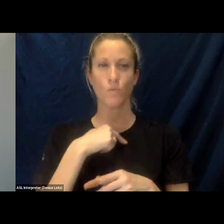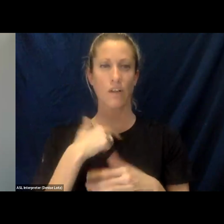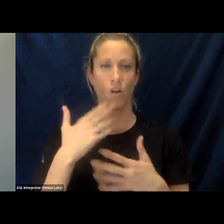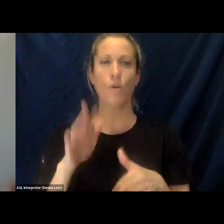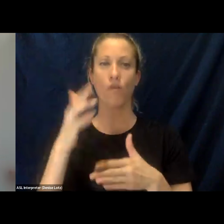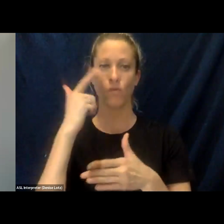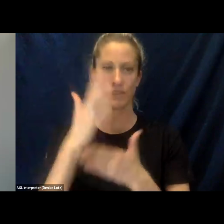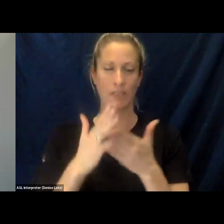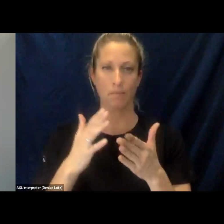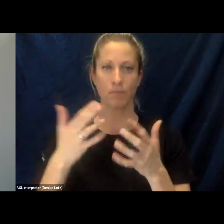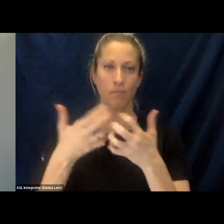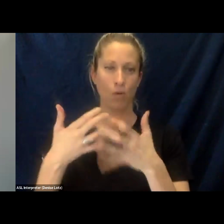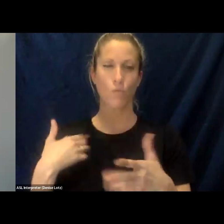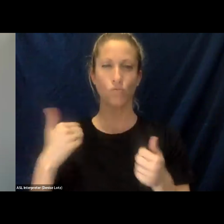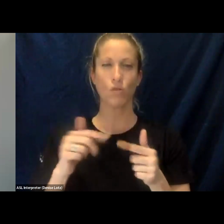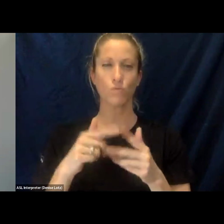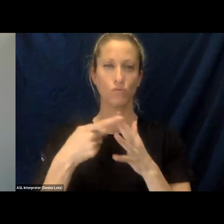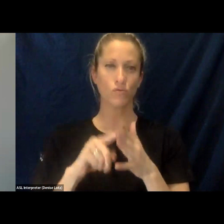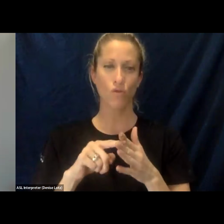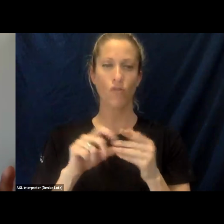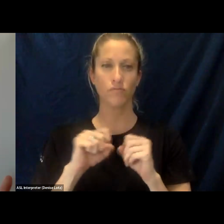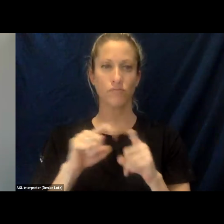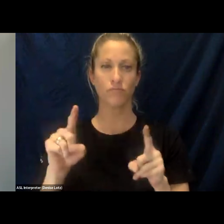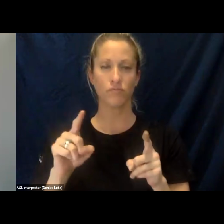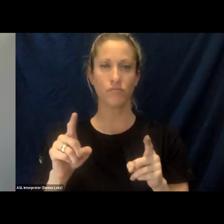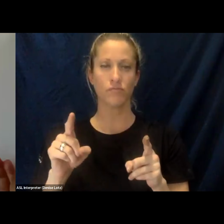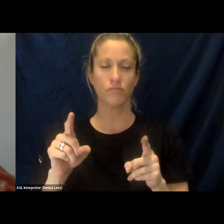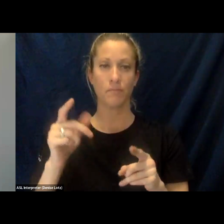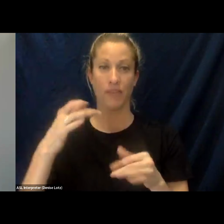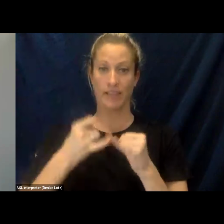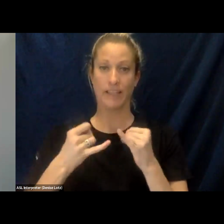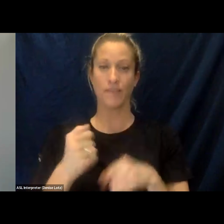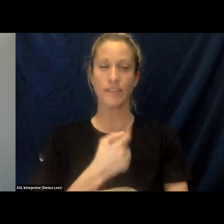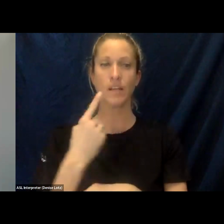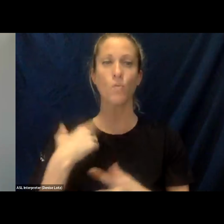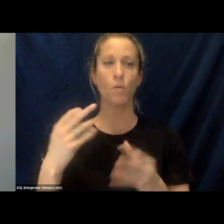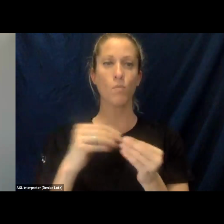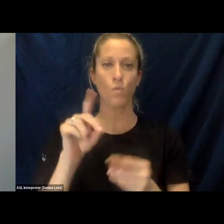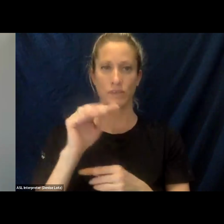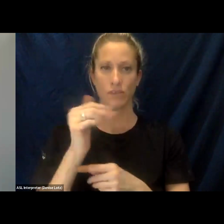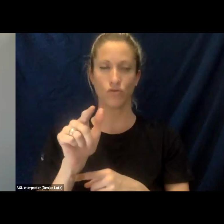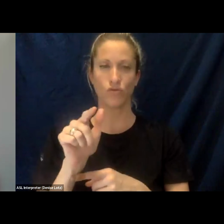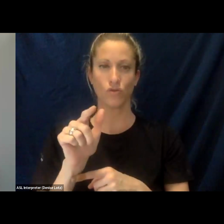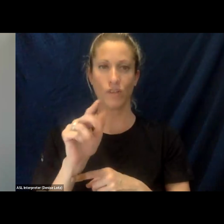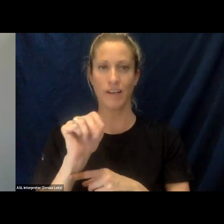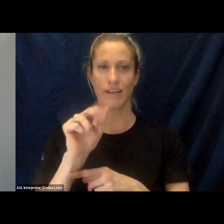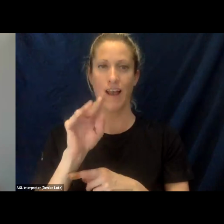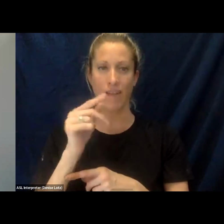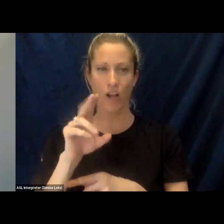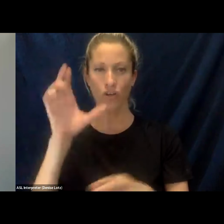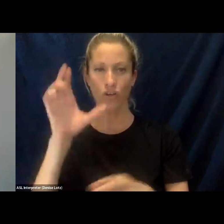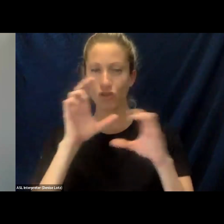already, and we're trying to roll it out more robustly. But at the end of the day, we want more digital navigators to be trained. We